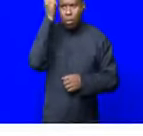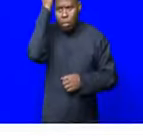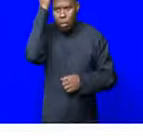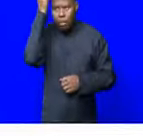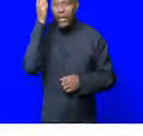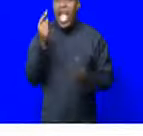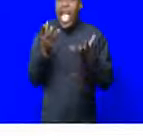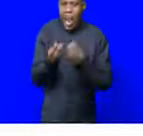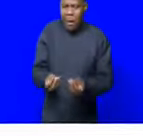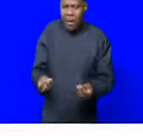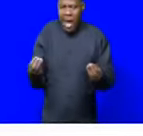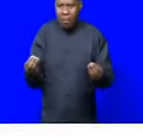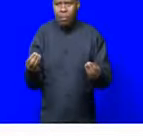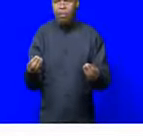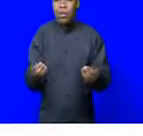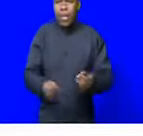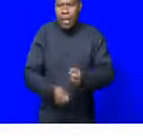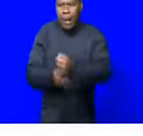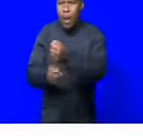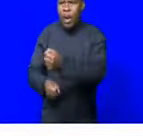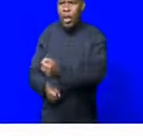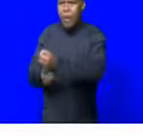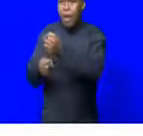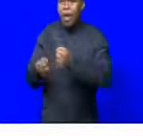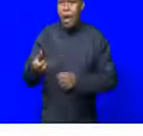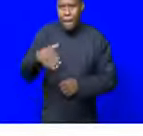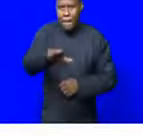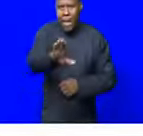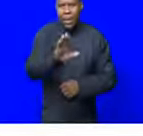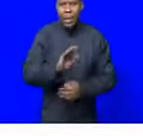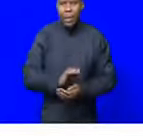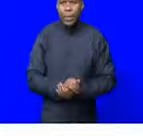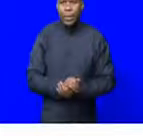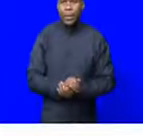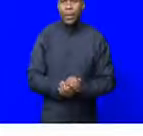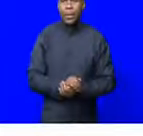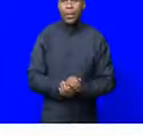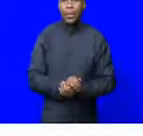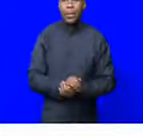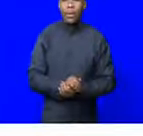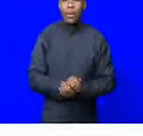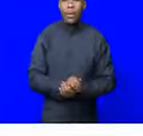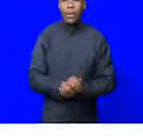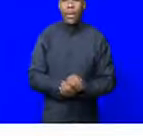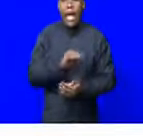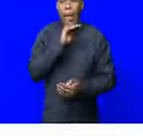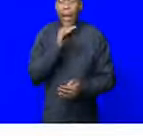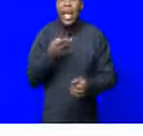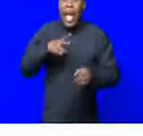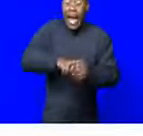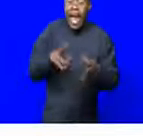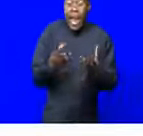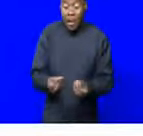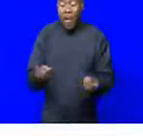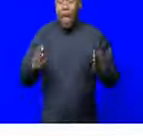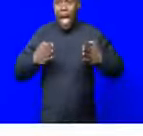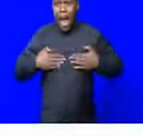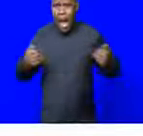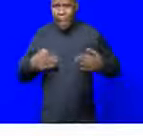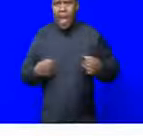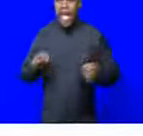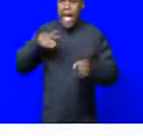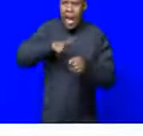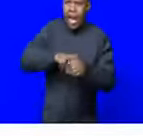asitithathe sitifake ekhadi kunyawo ntala abantwana sibe part of them ngokuthi le njabulo yabo ibe injabulo